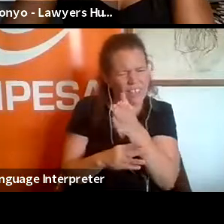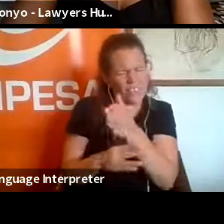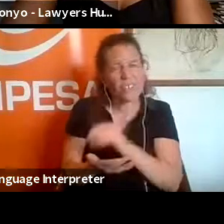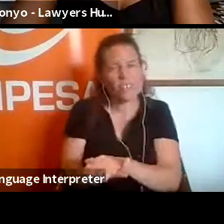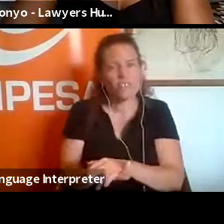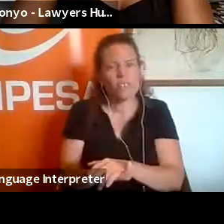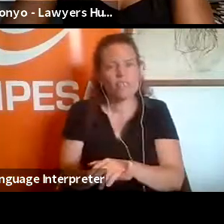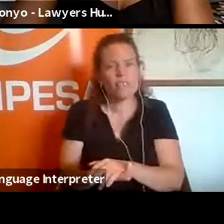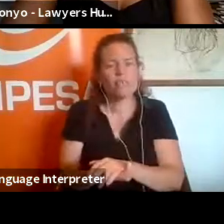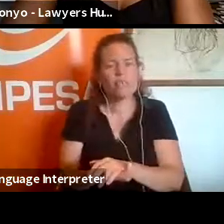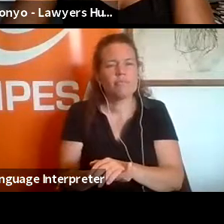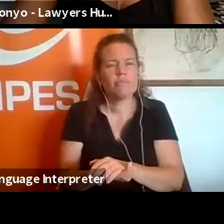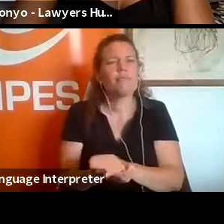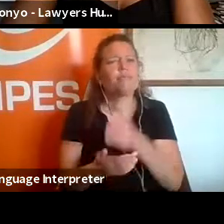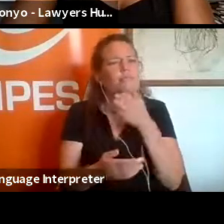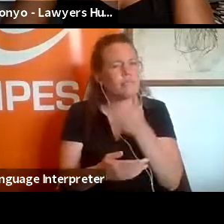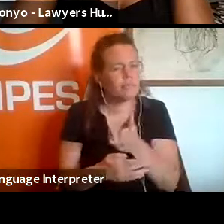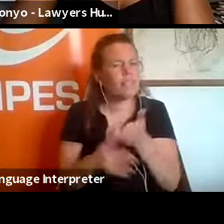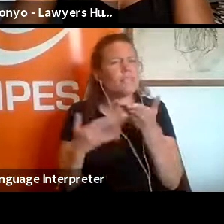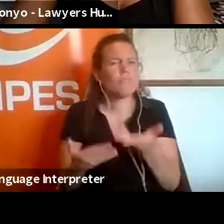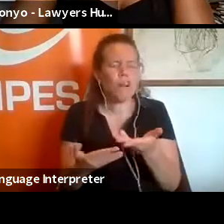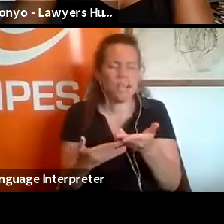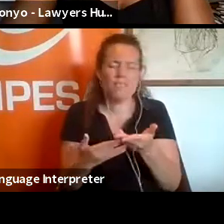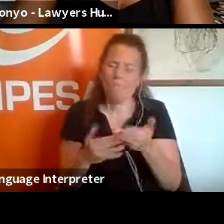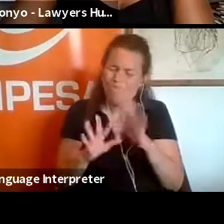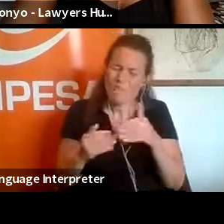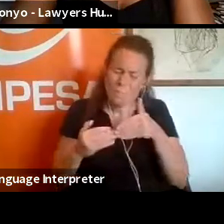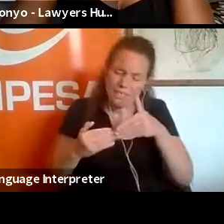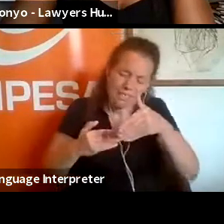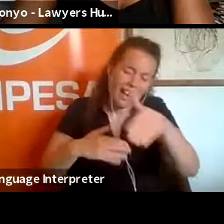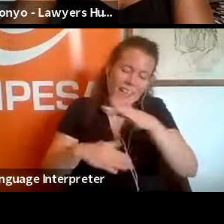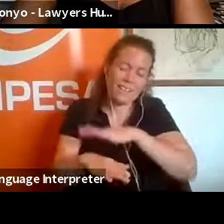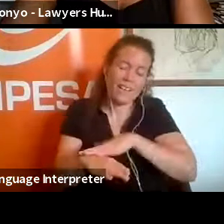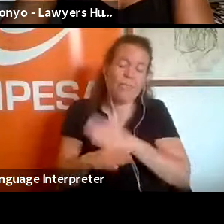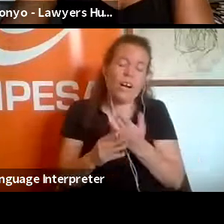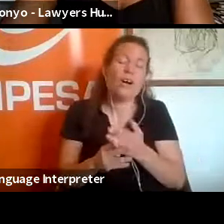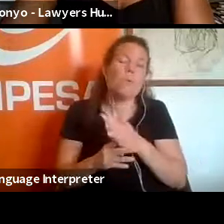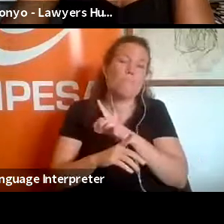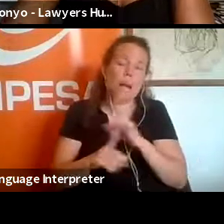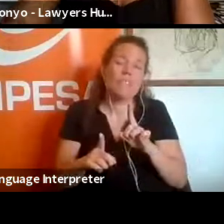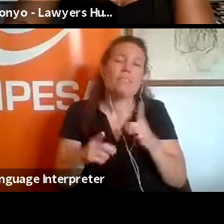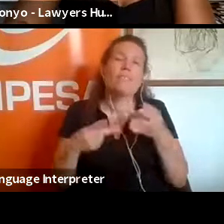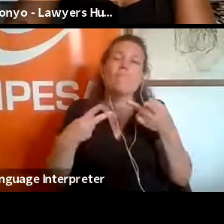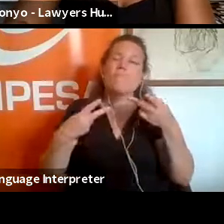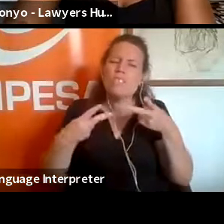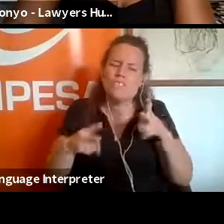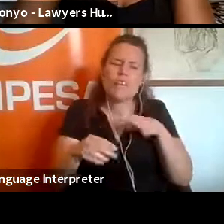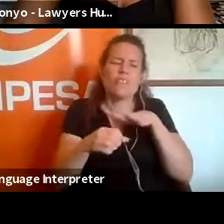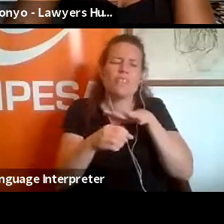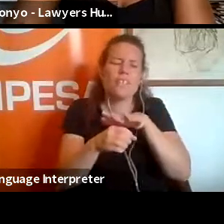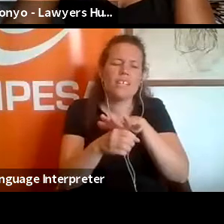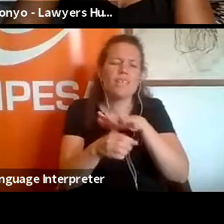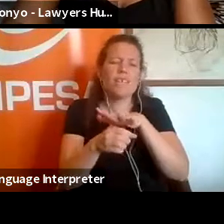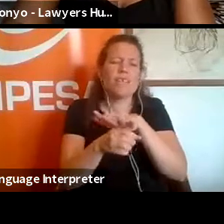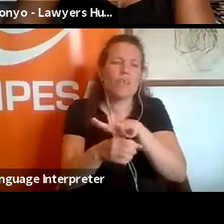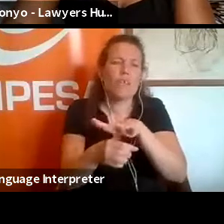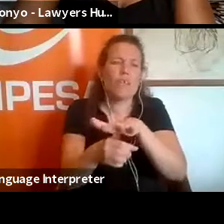might take a while, but it might start, influencing government